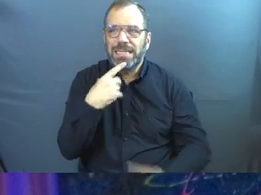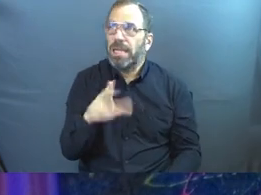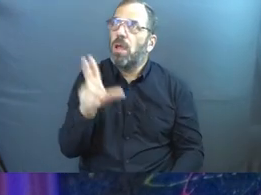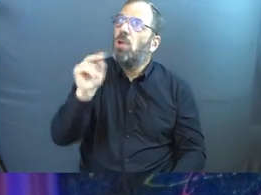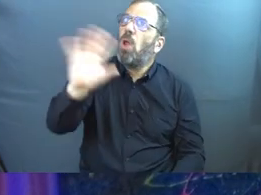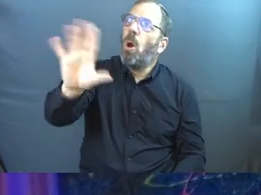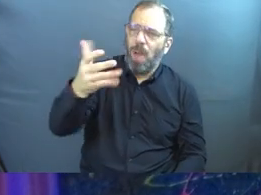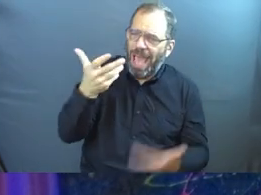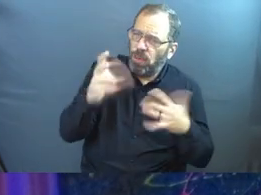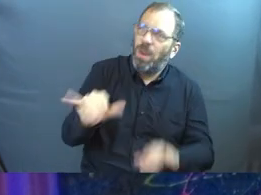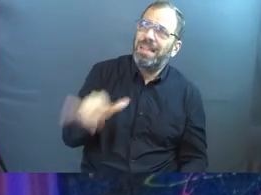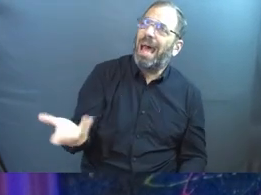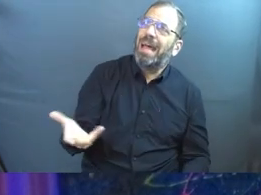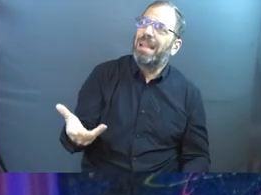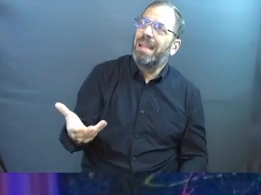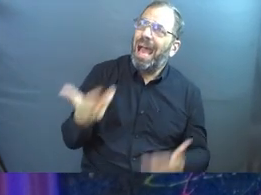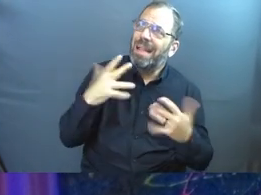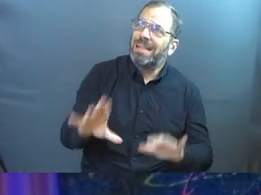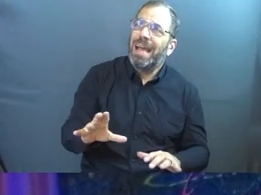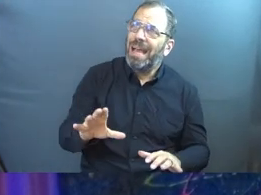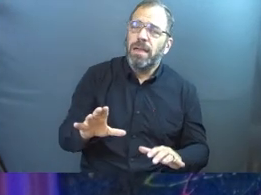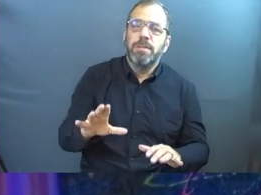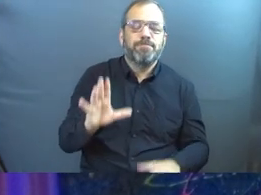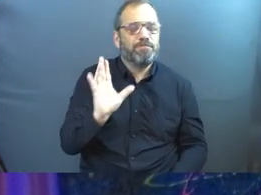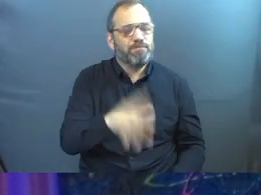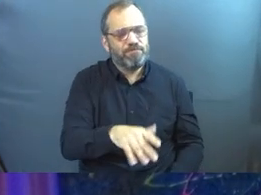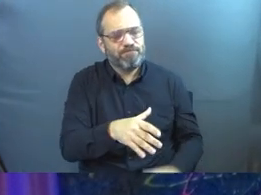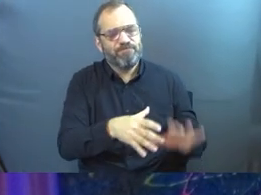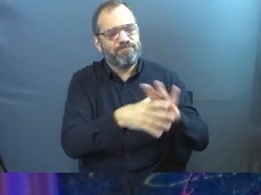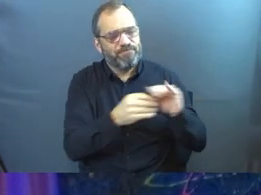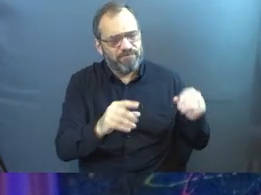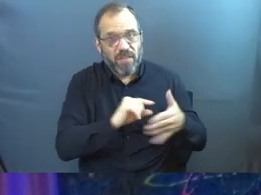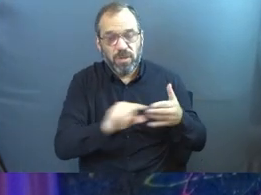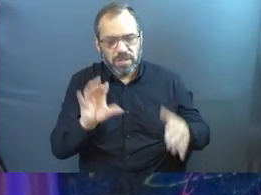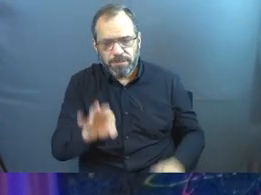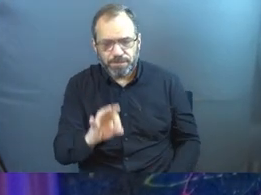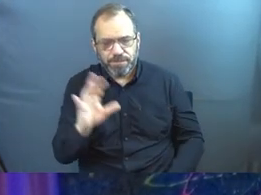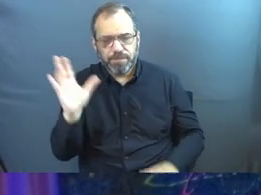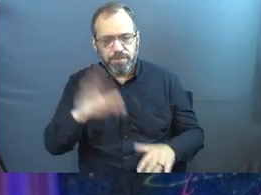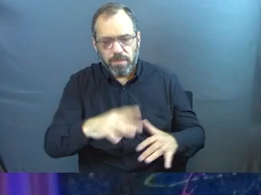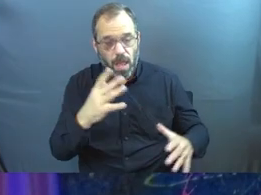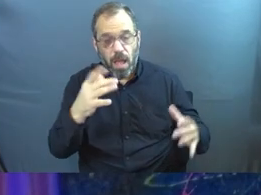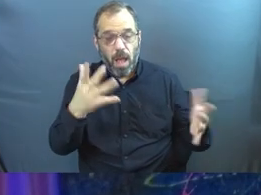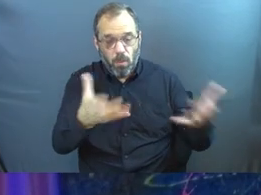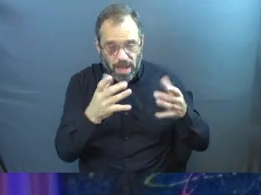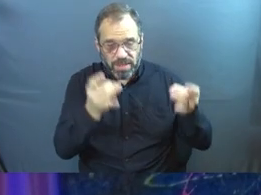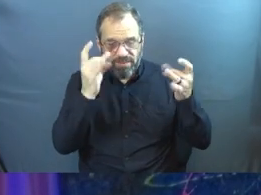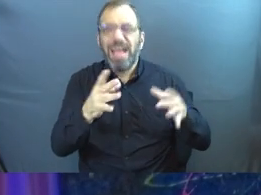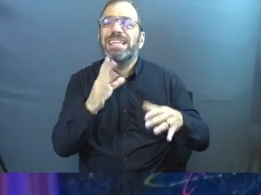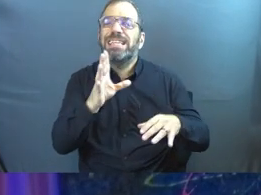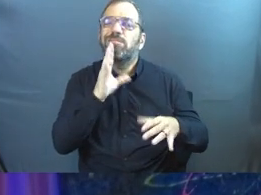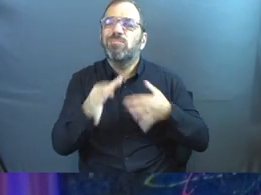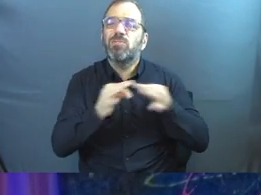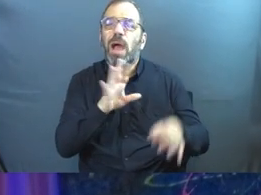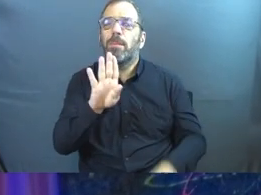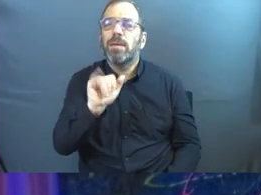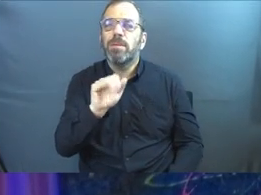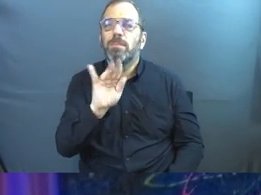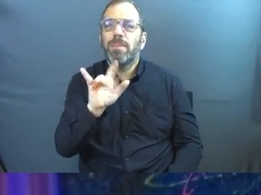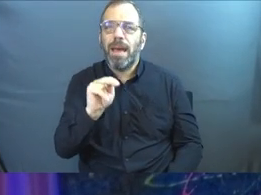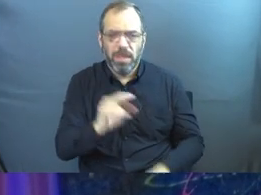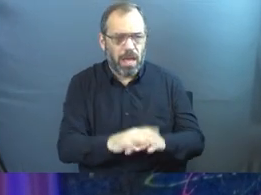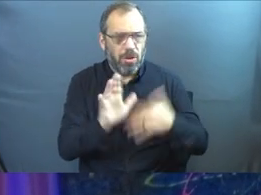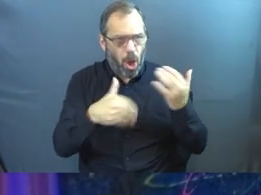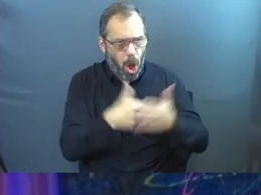no, that's not what I wanted. God continues talking, verse 9. They all come for violence. He's describing the Babylonians. All their